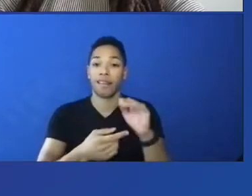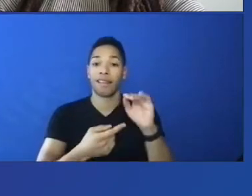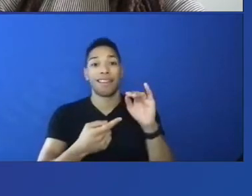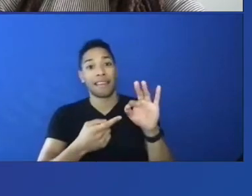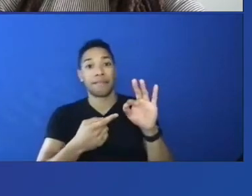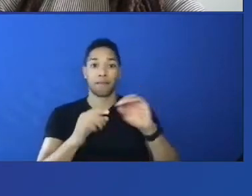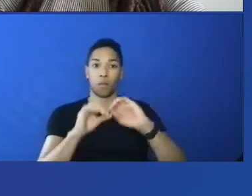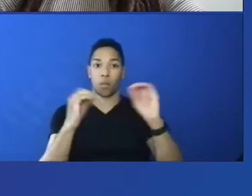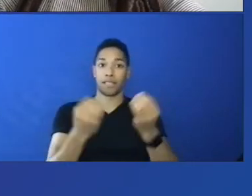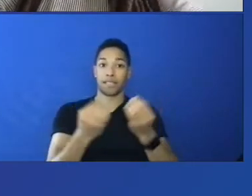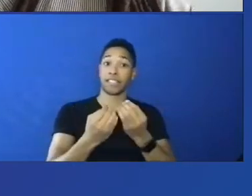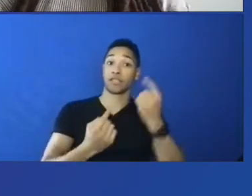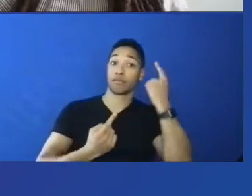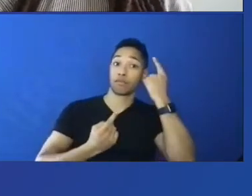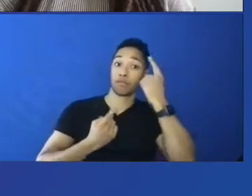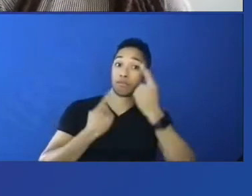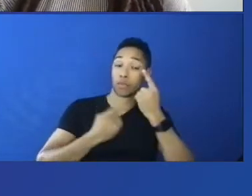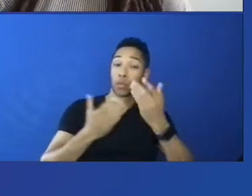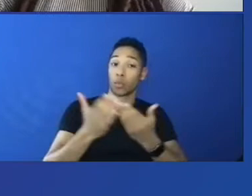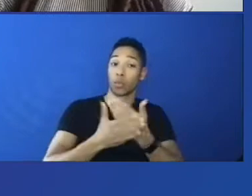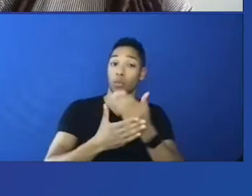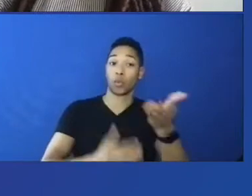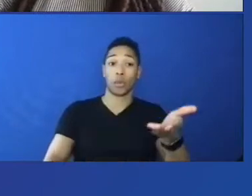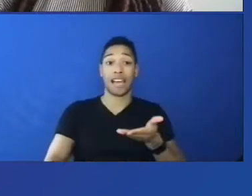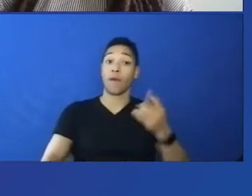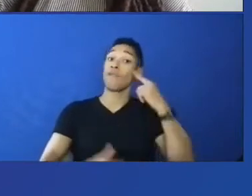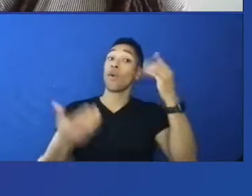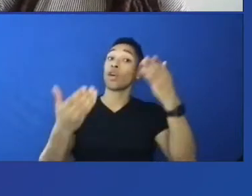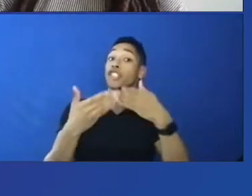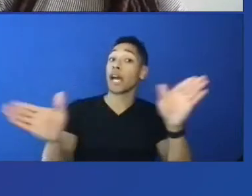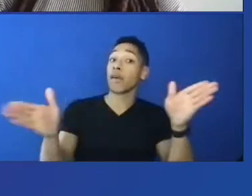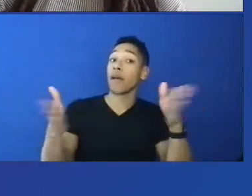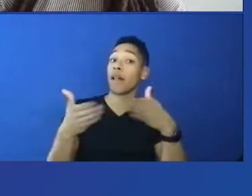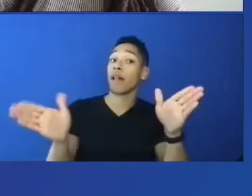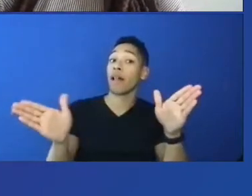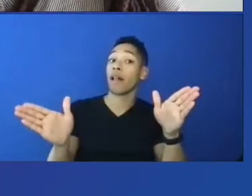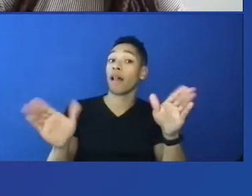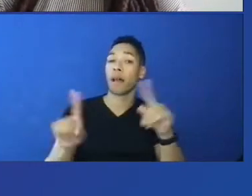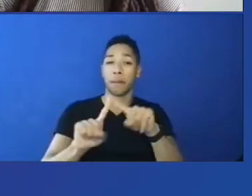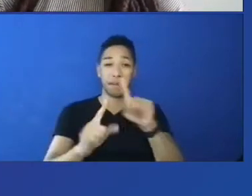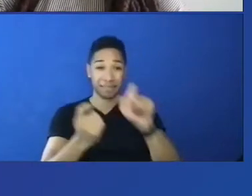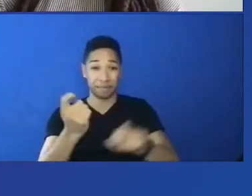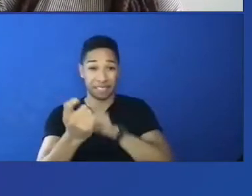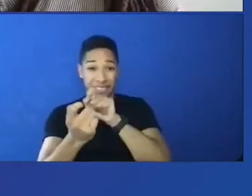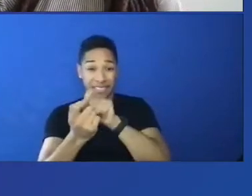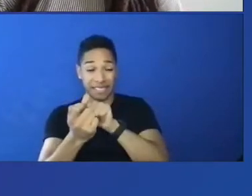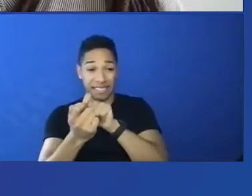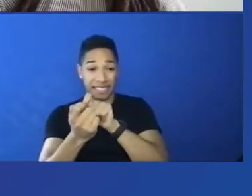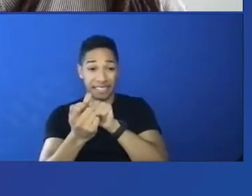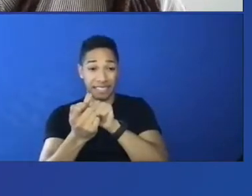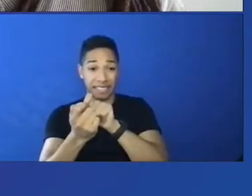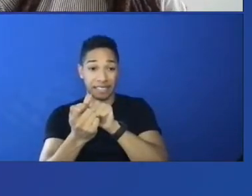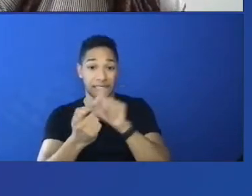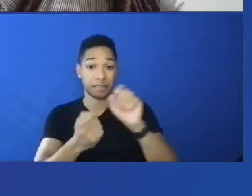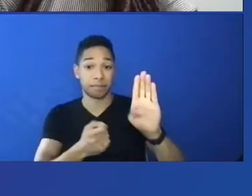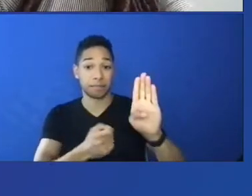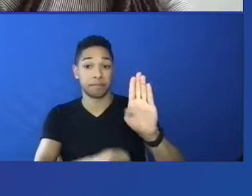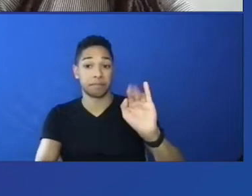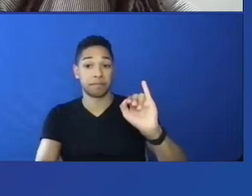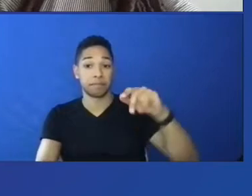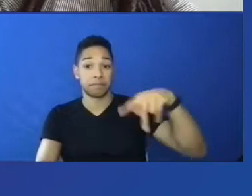are considering a new hire just in general, but in particular, a